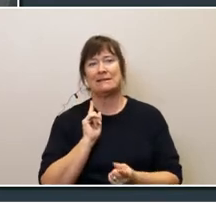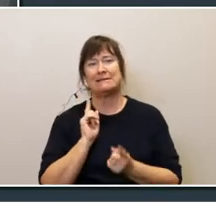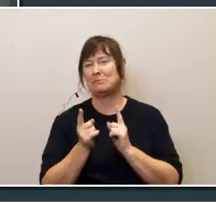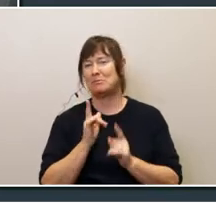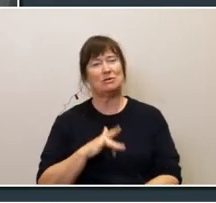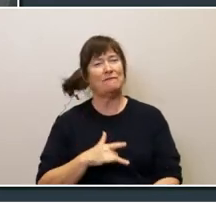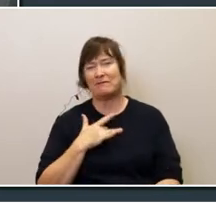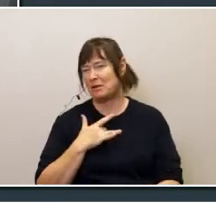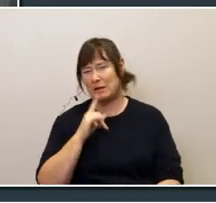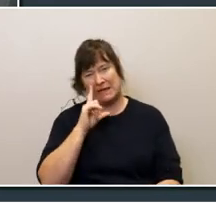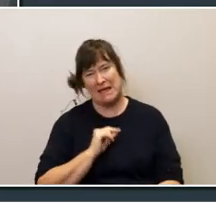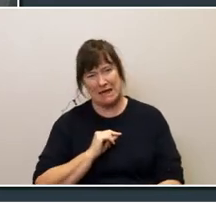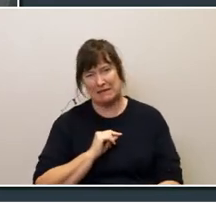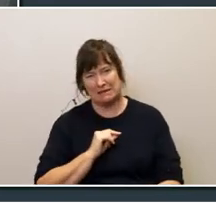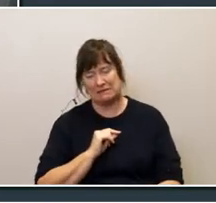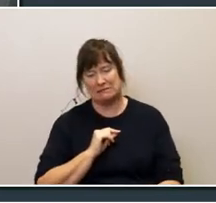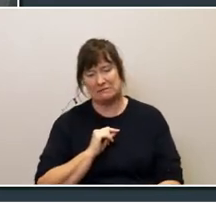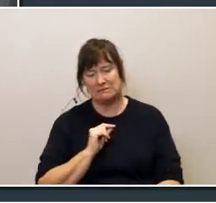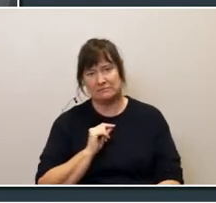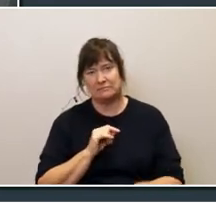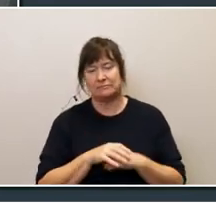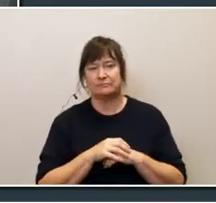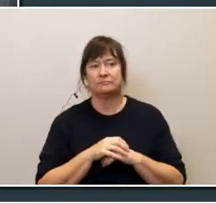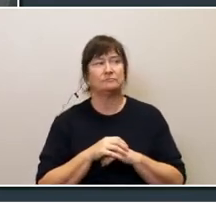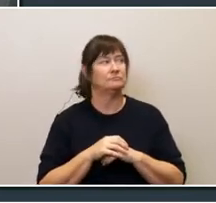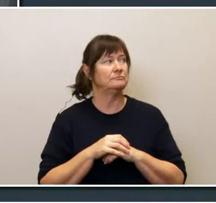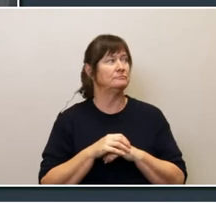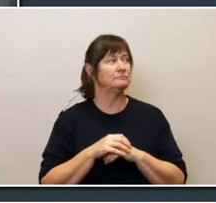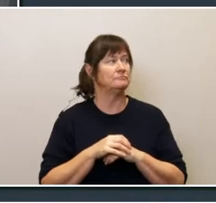feel able to do that very easily.